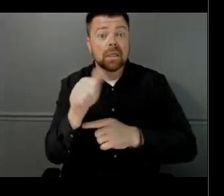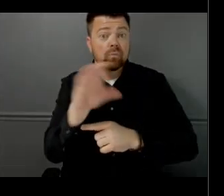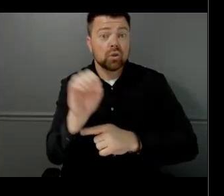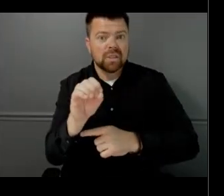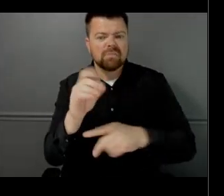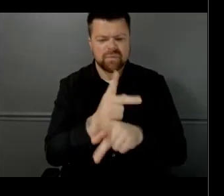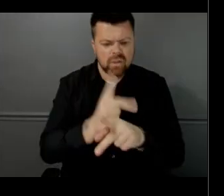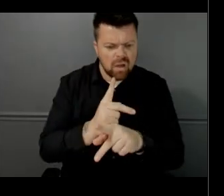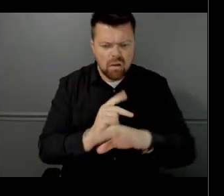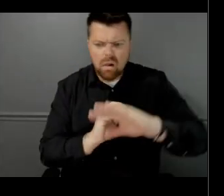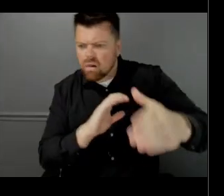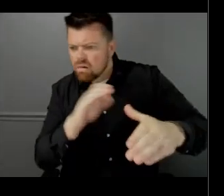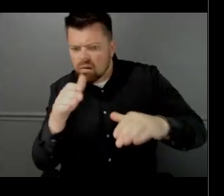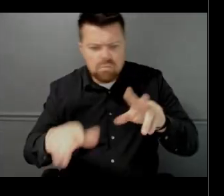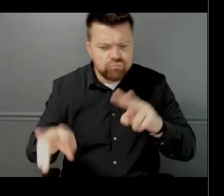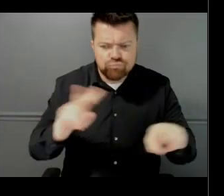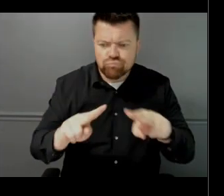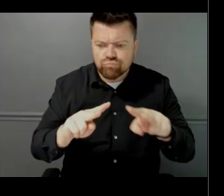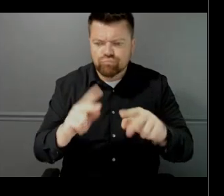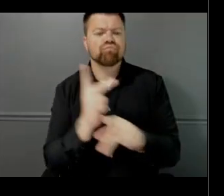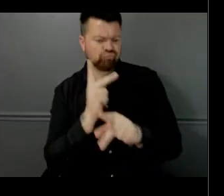calculated.